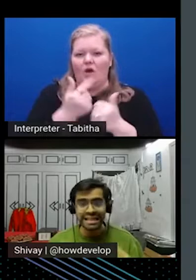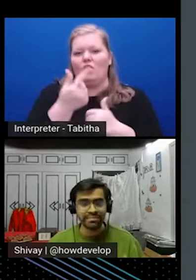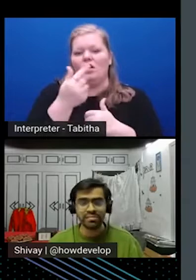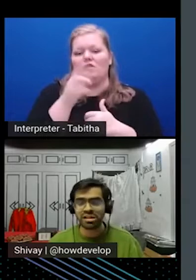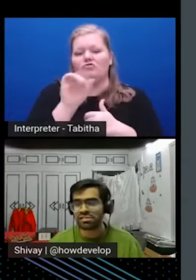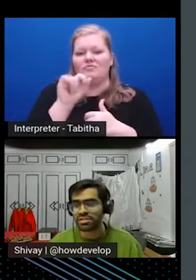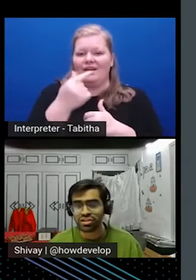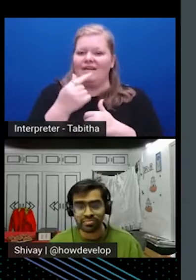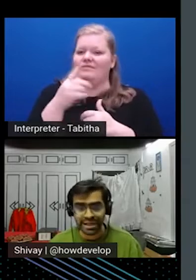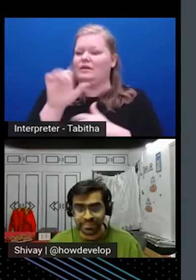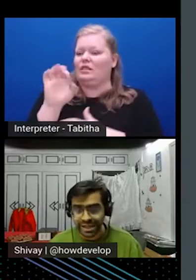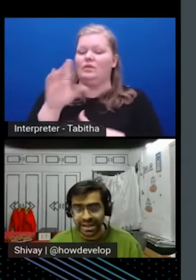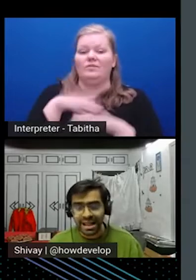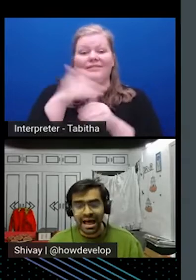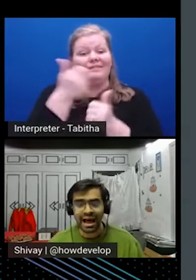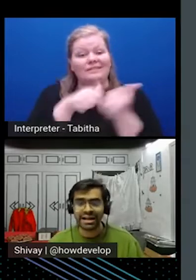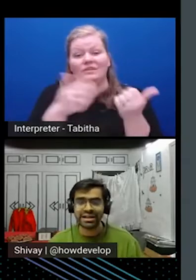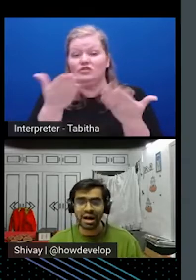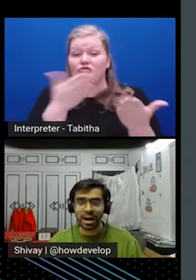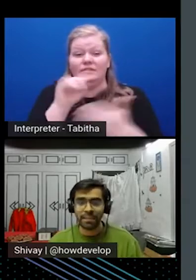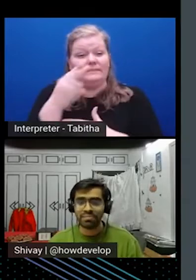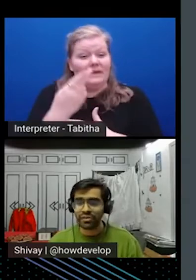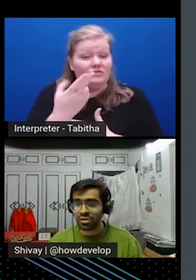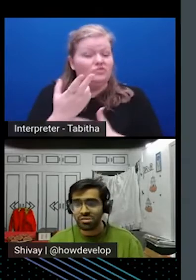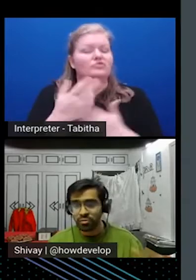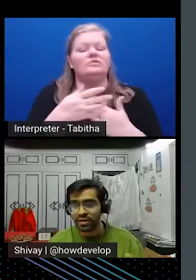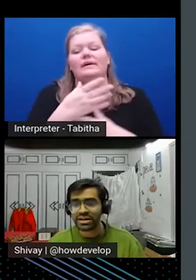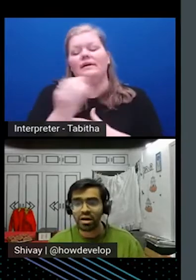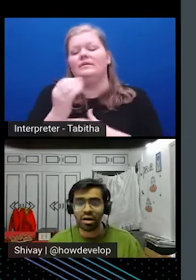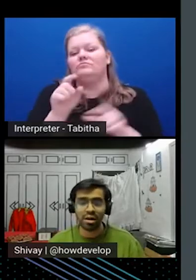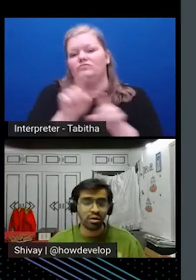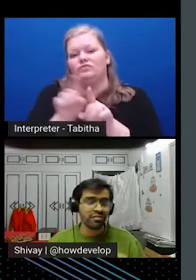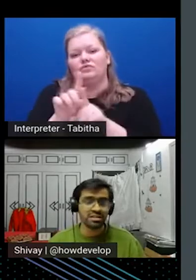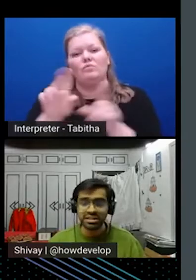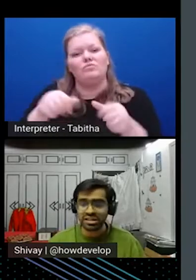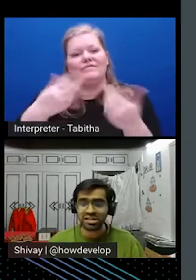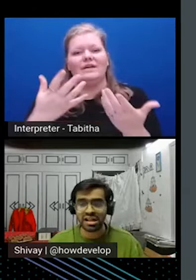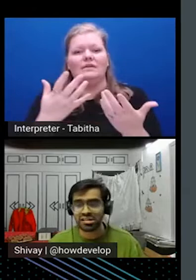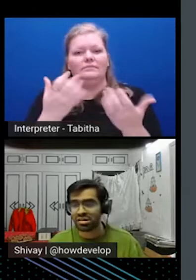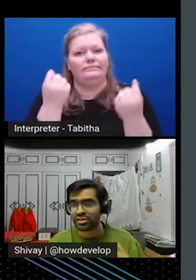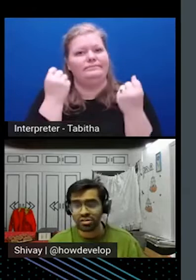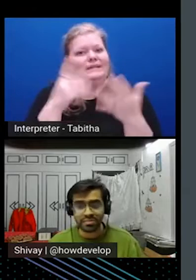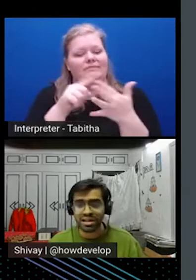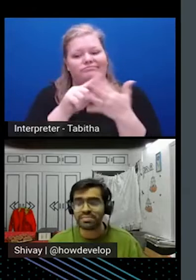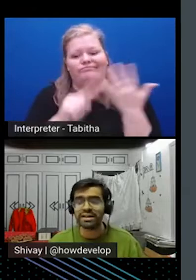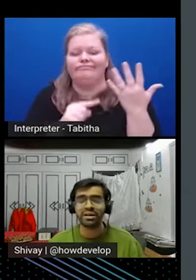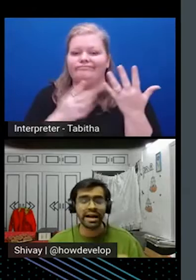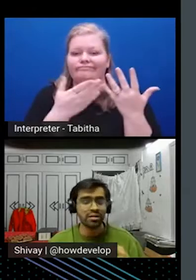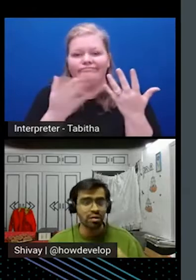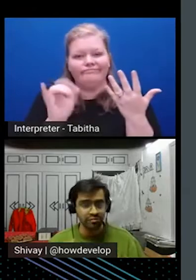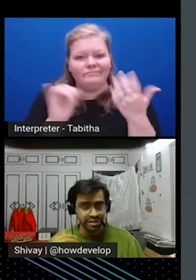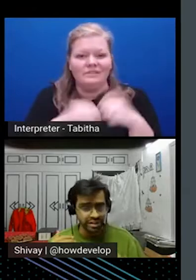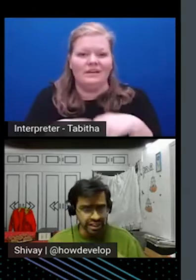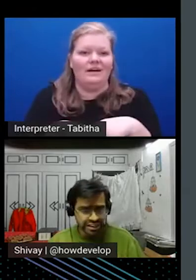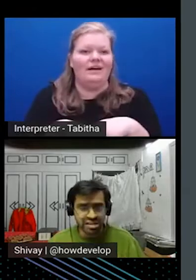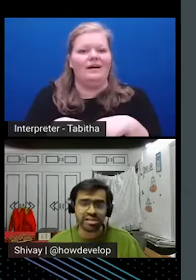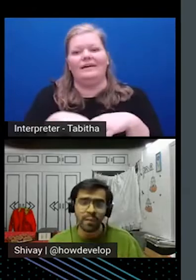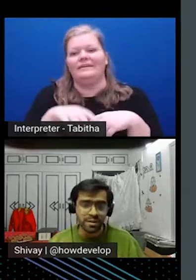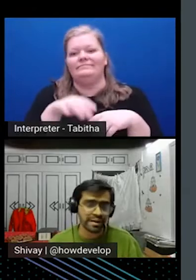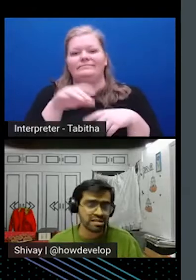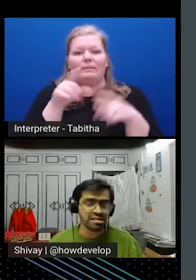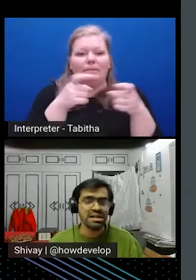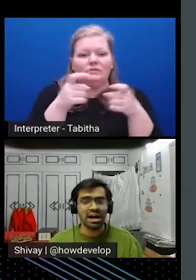on any service mesh might be. And we also provide a lot of other things such as chaos management, and we